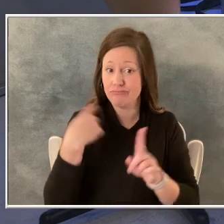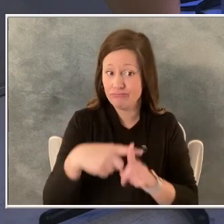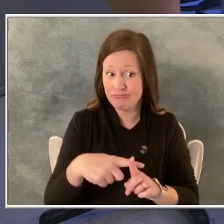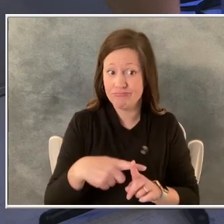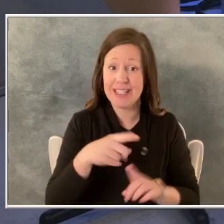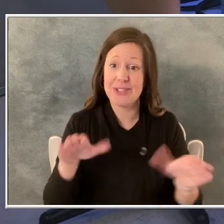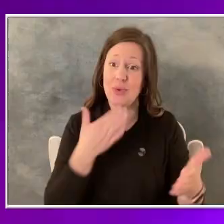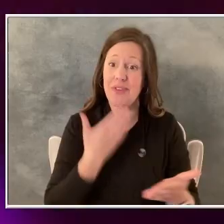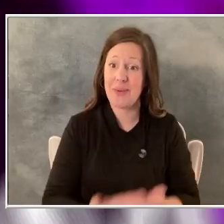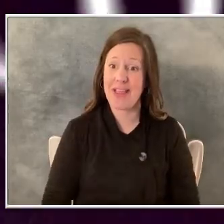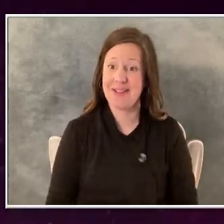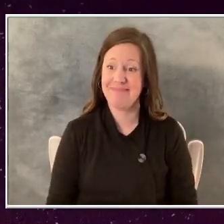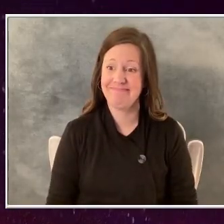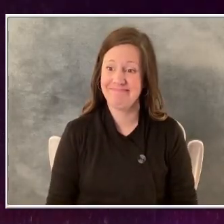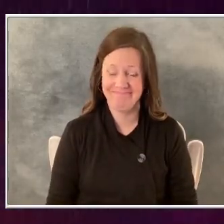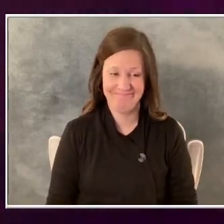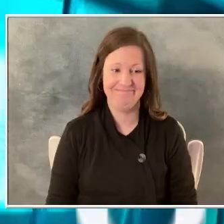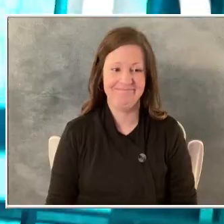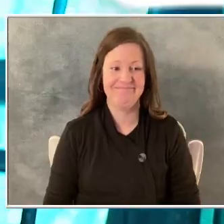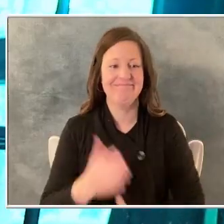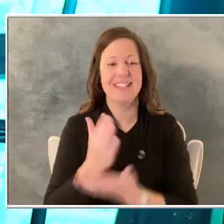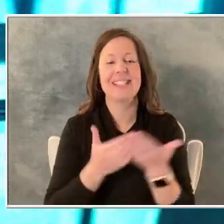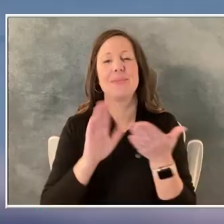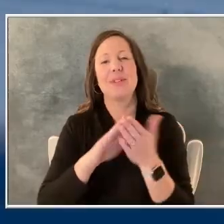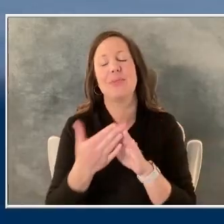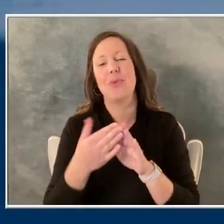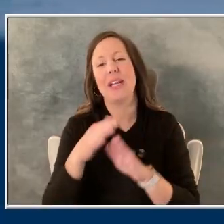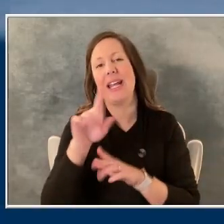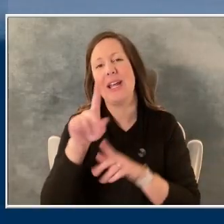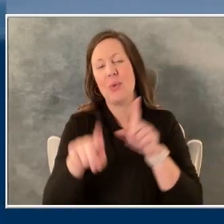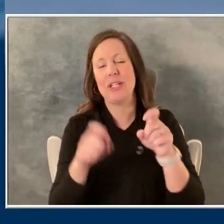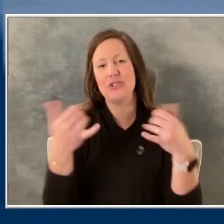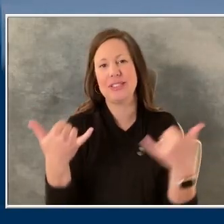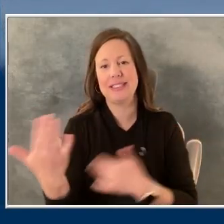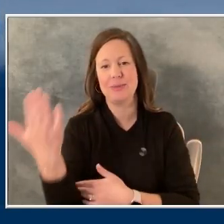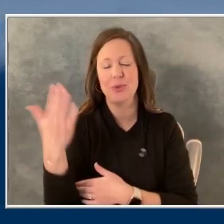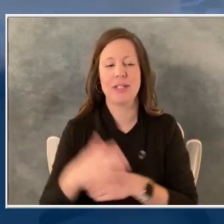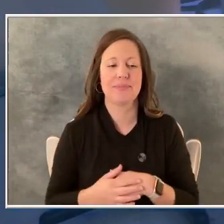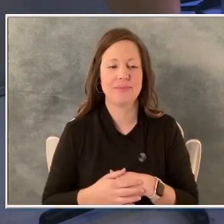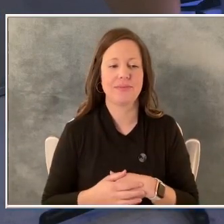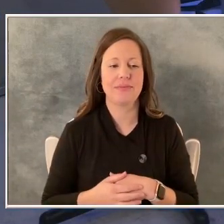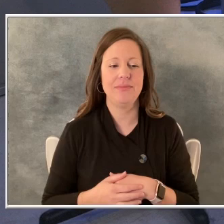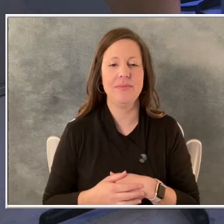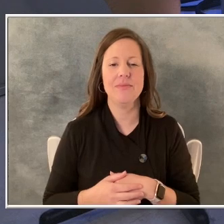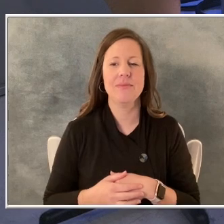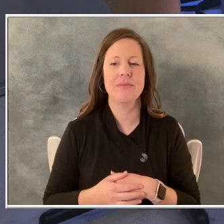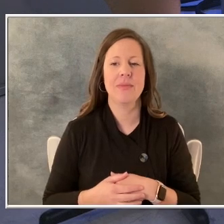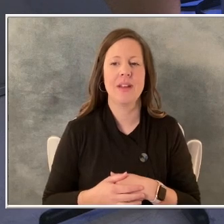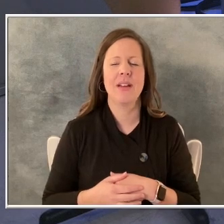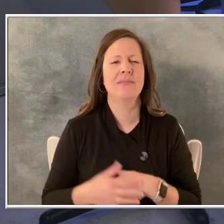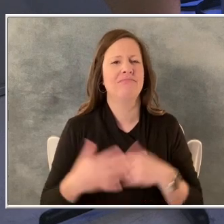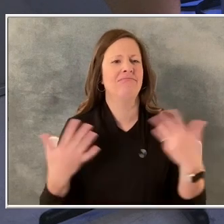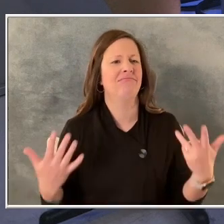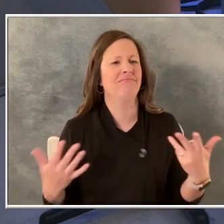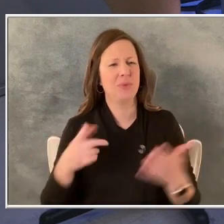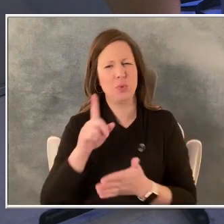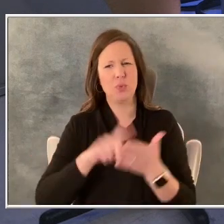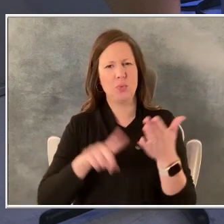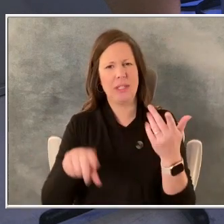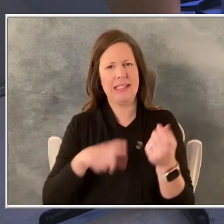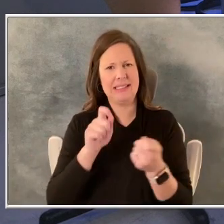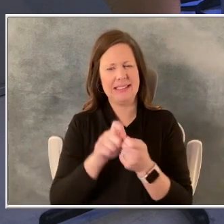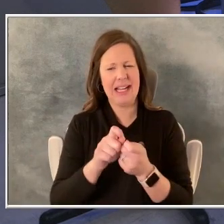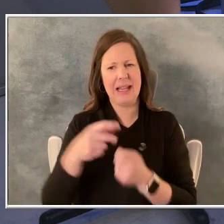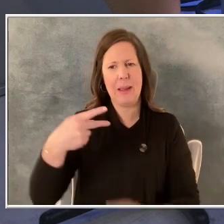Let's get to some questions from our viewers this morning. And Jeremy wants to know, What exactly is the